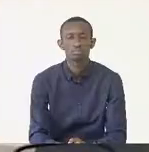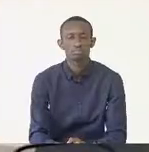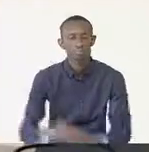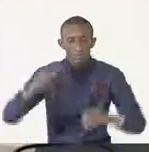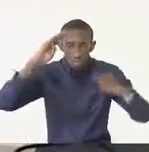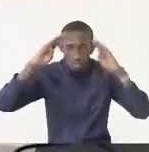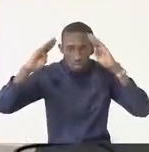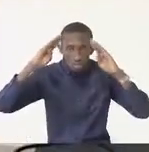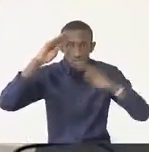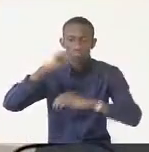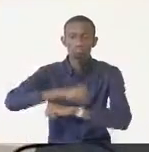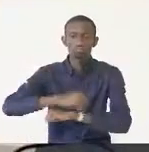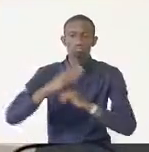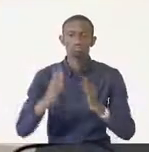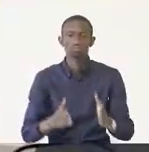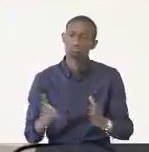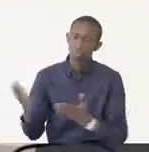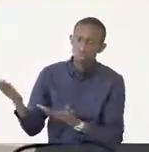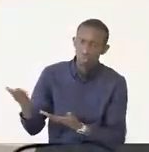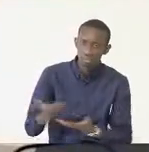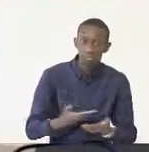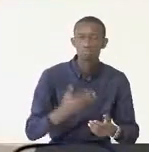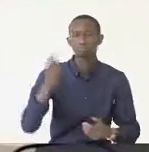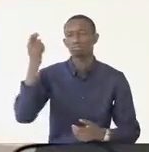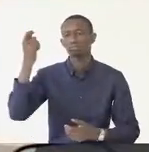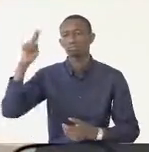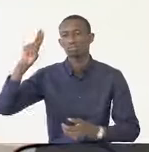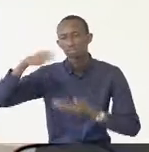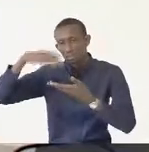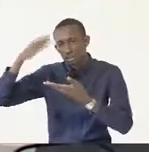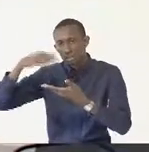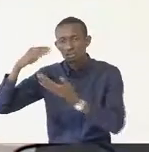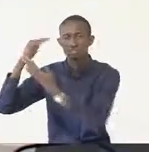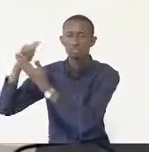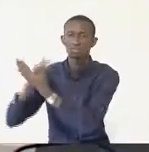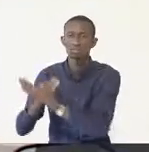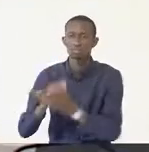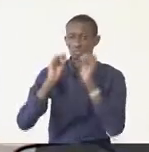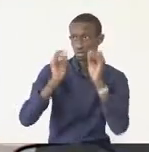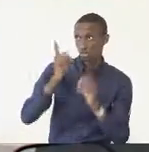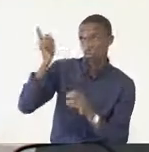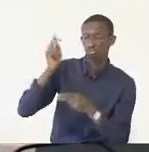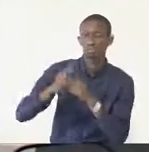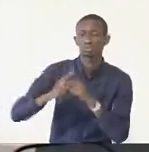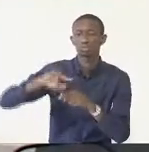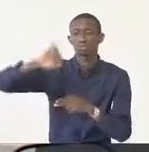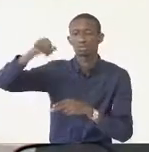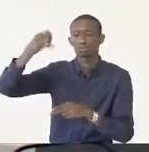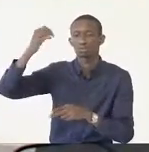Hello students, welcome back again into this TV learning program. My name is Jean-Marie, and